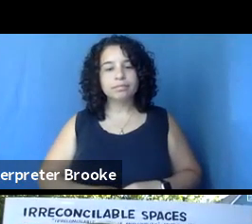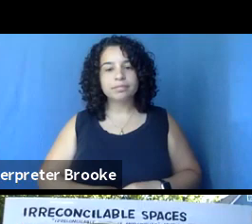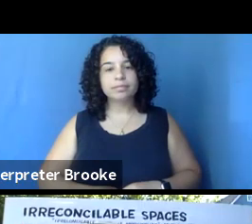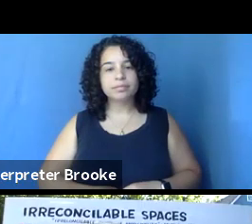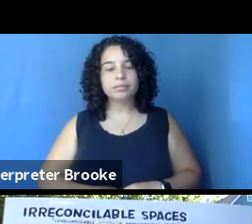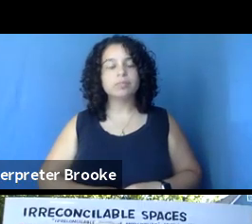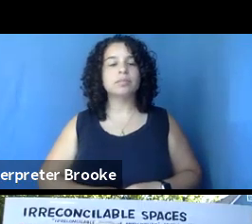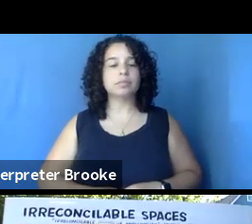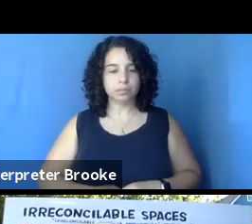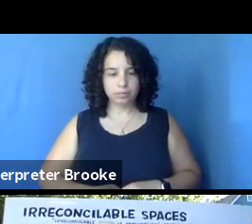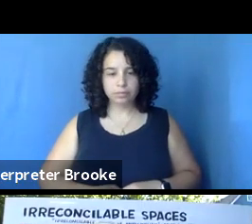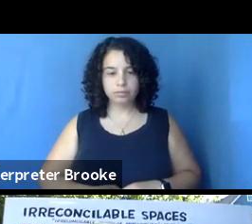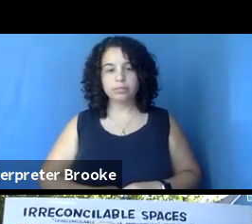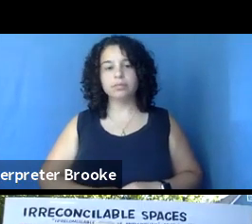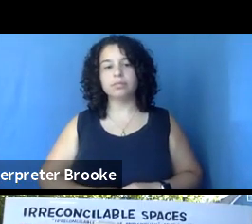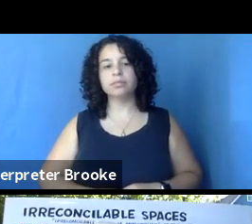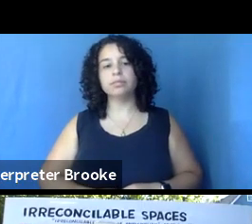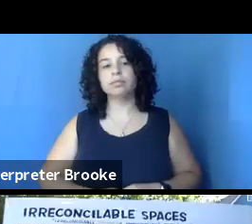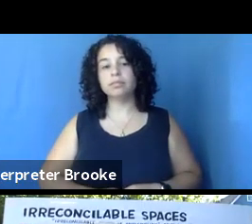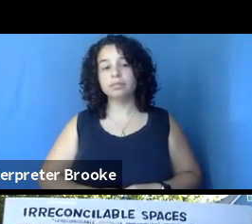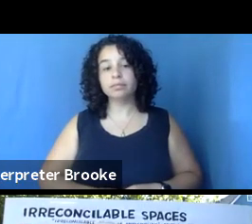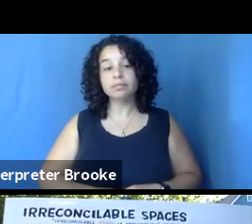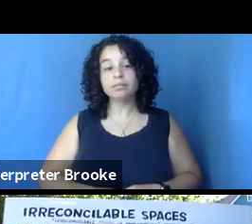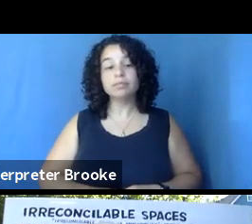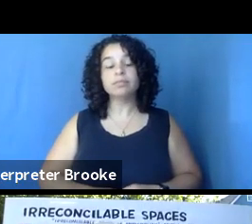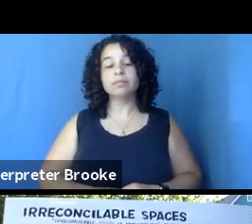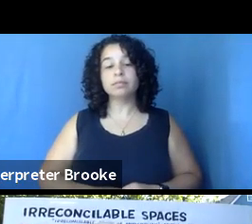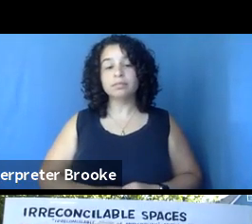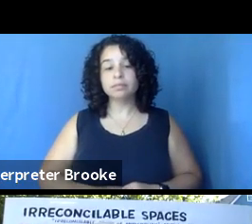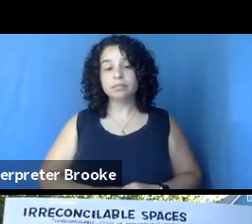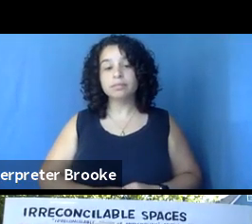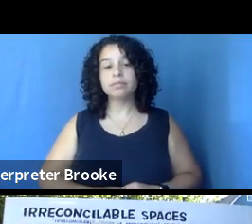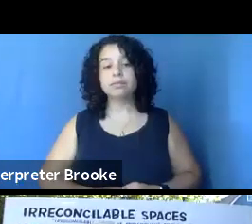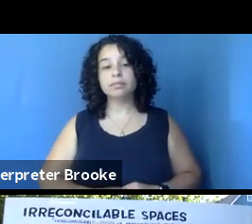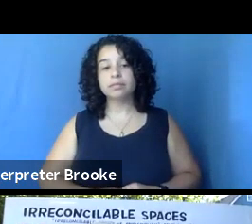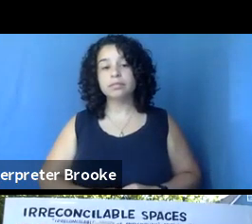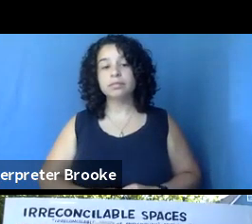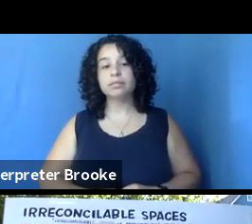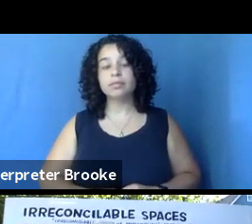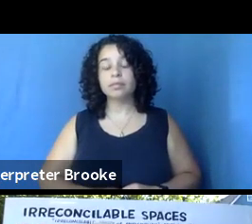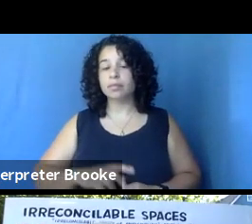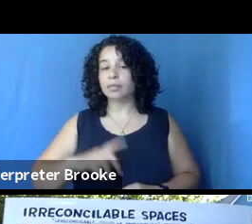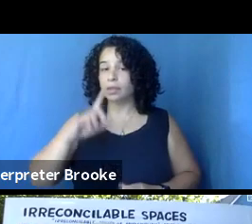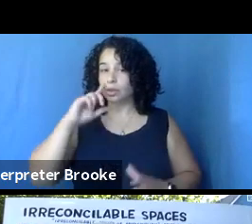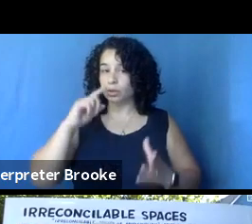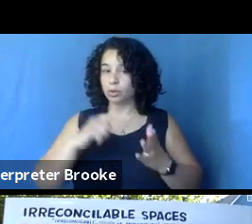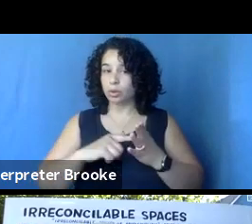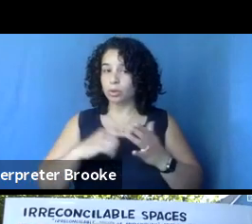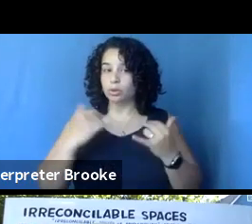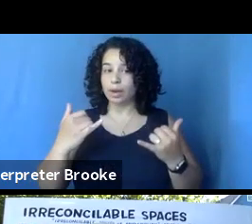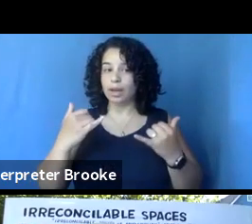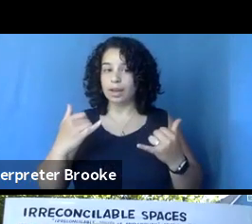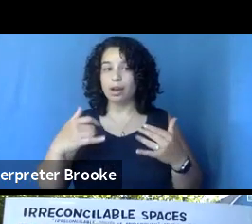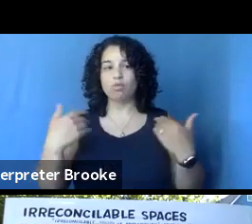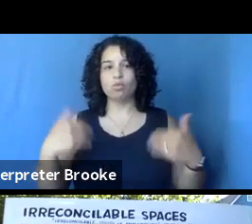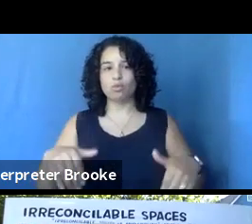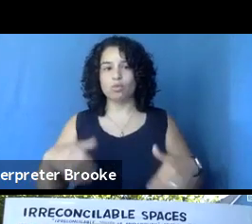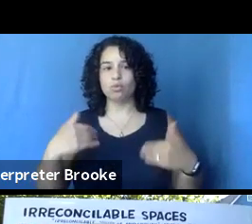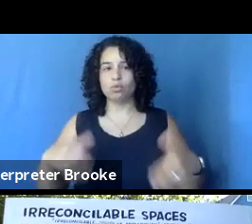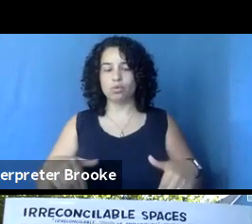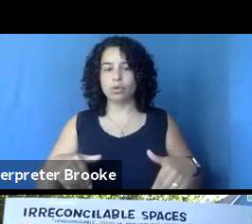I am feeling very, very dispersed right now because our dear